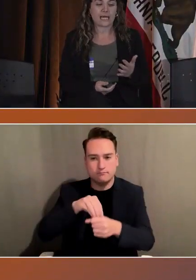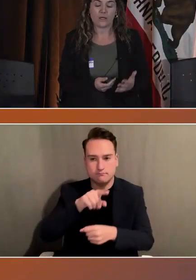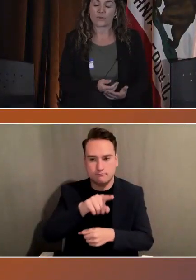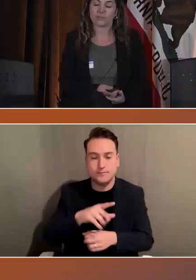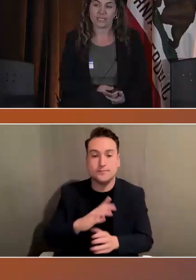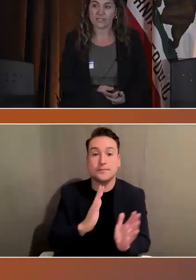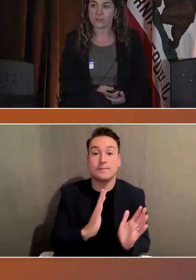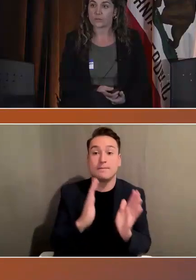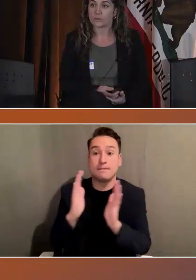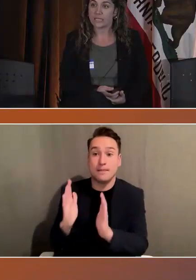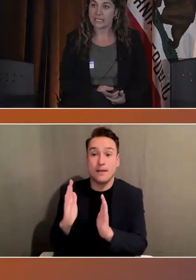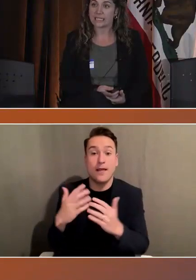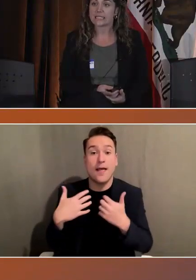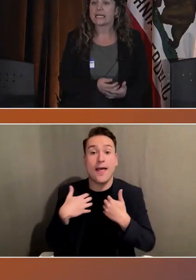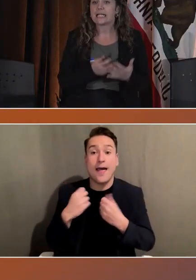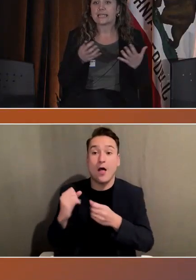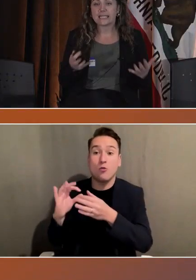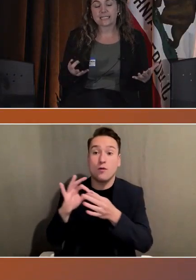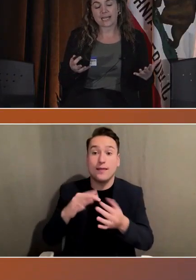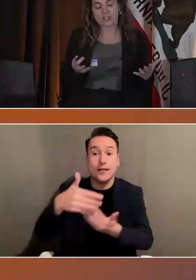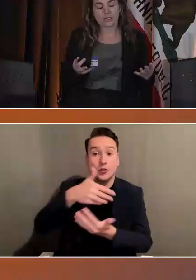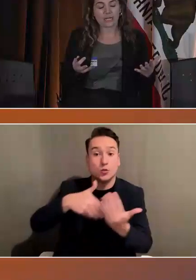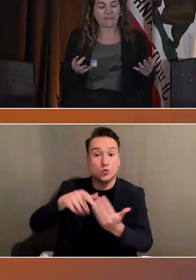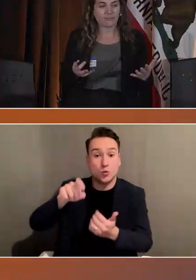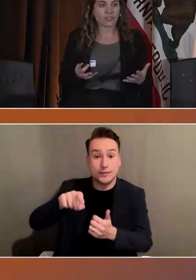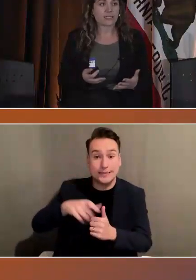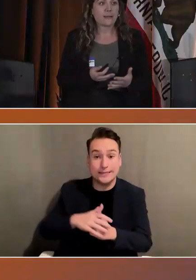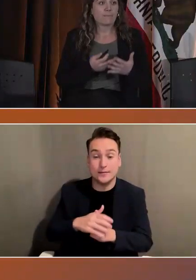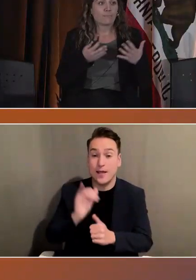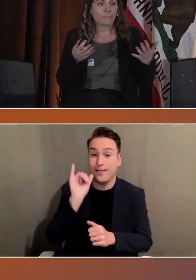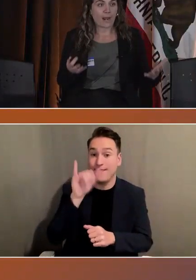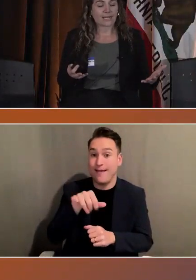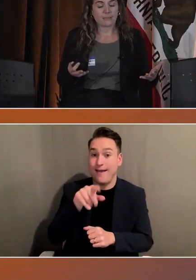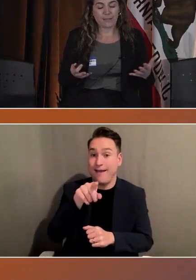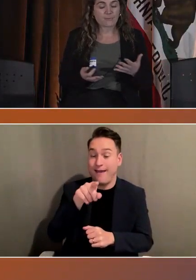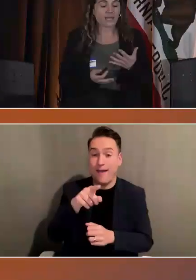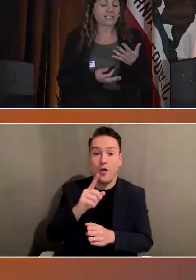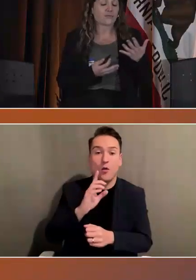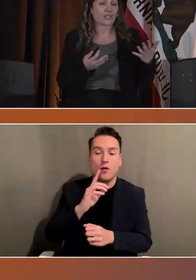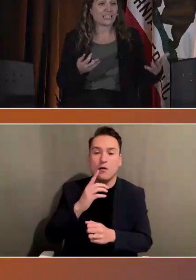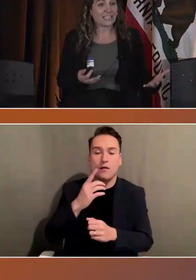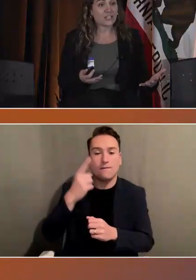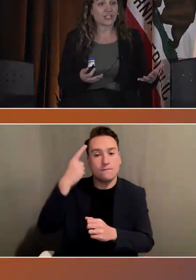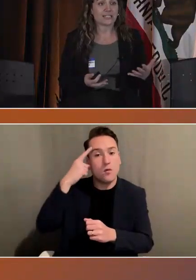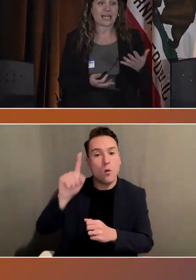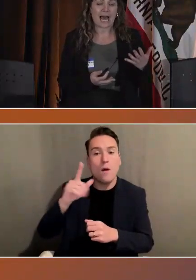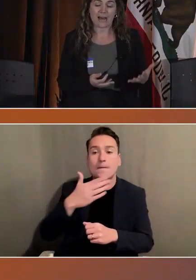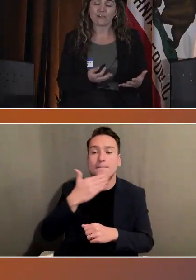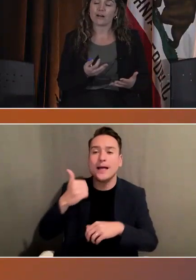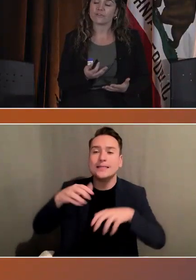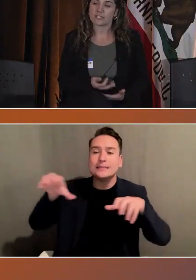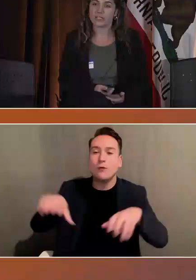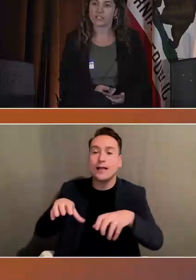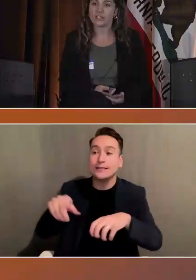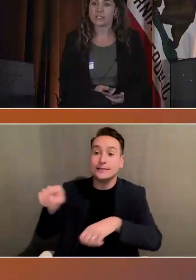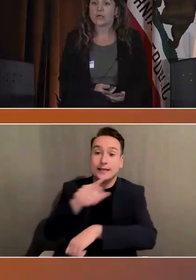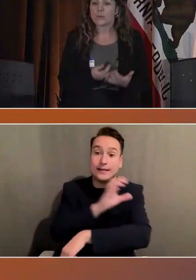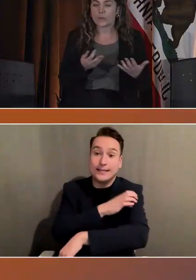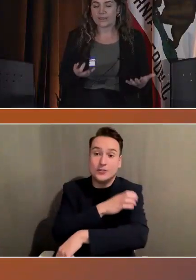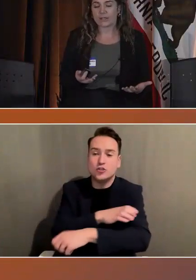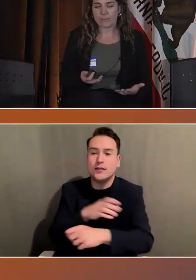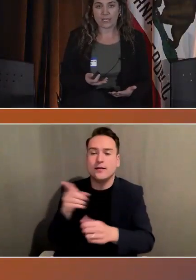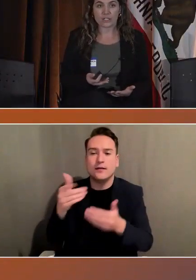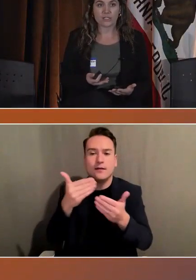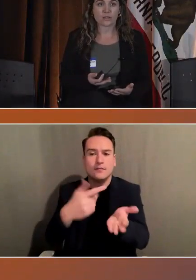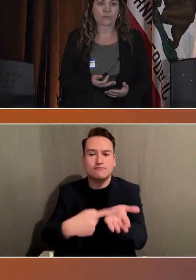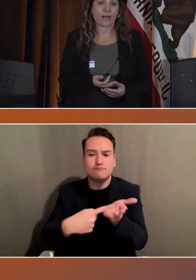to the health-related social needs, this section covers best practices for clinicians to have conversations with